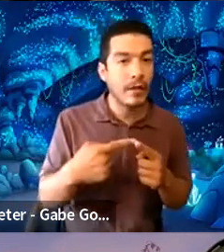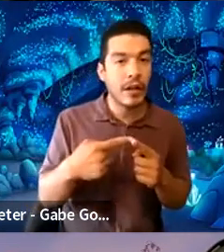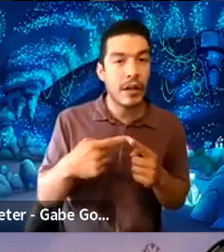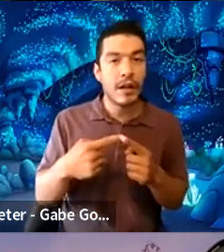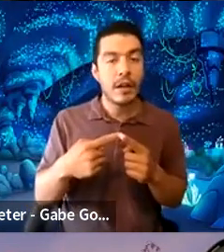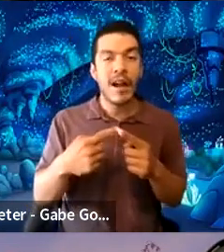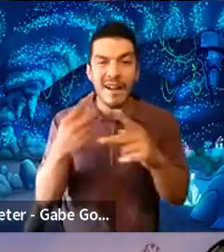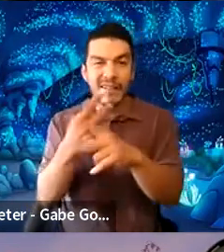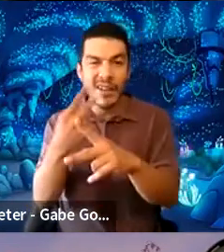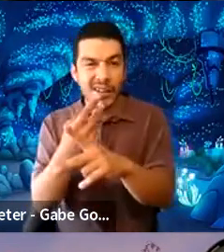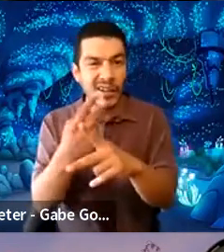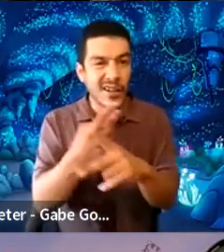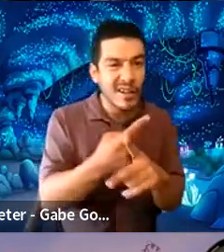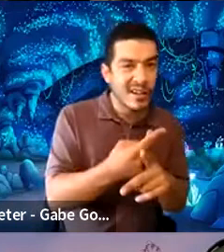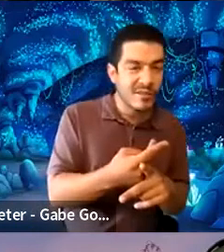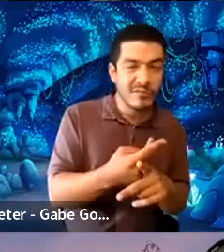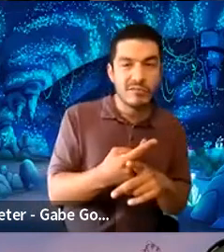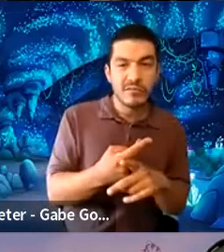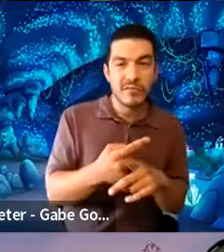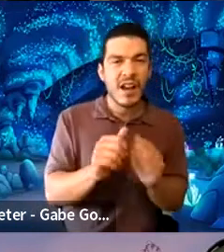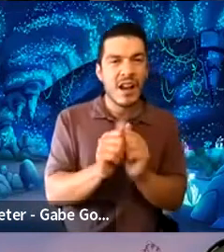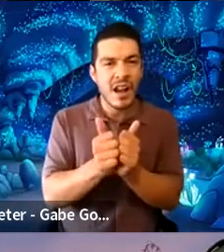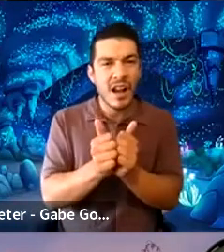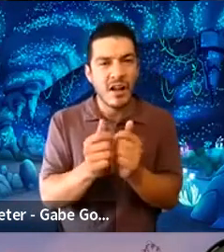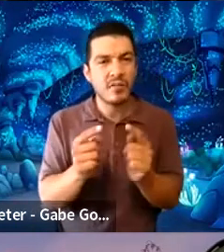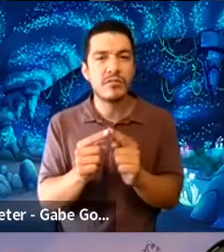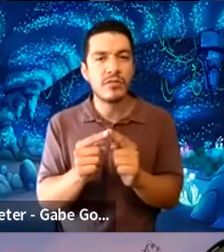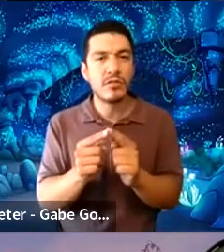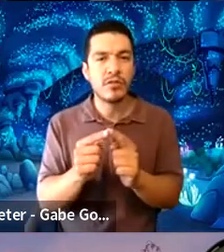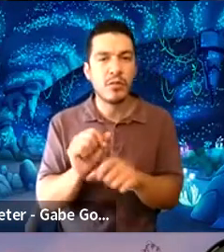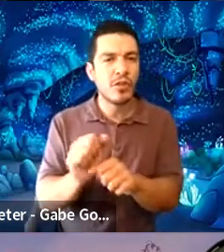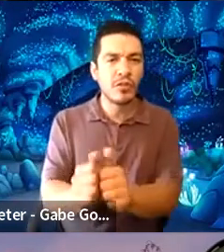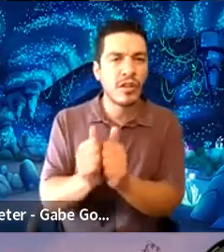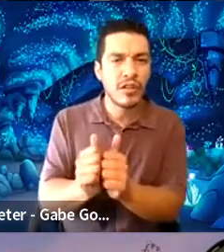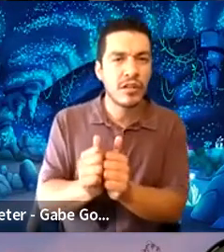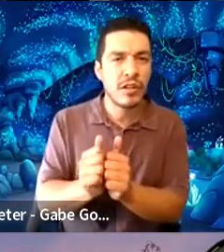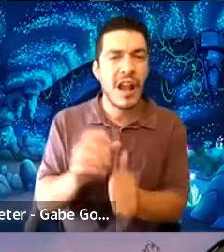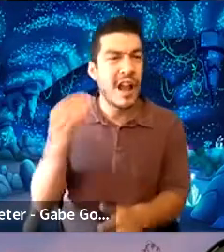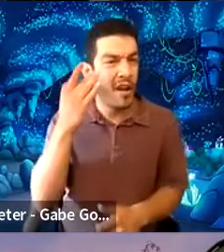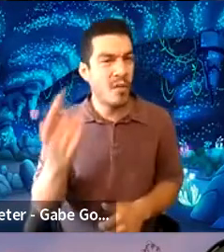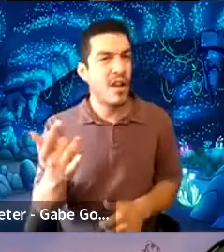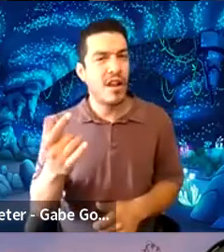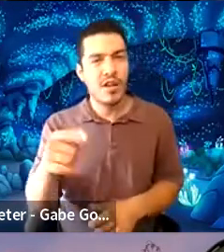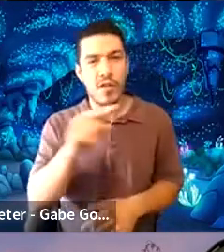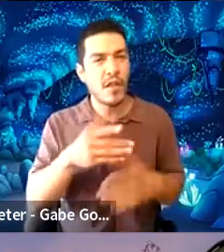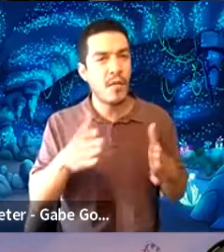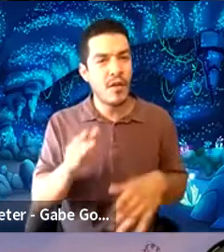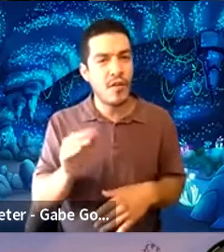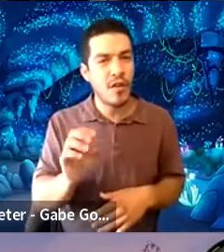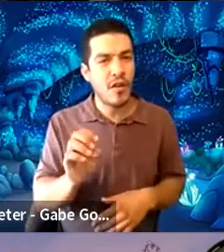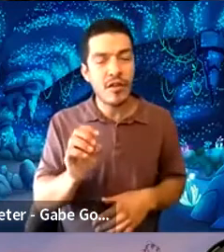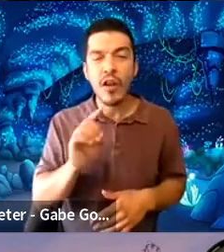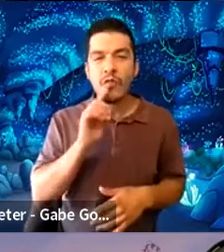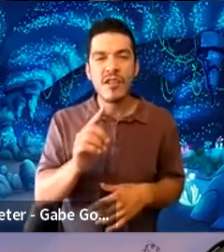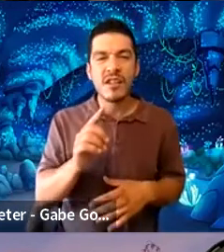it's not about figuring out how to interact with each other and why you are the way you are. It's just kind